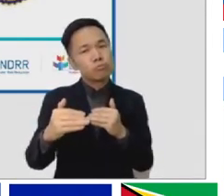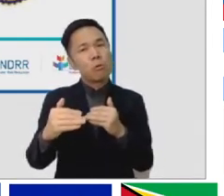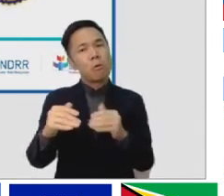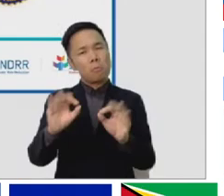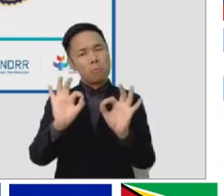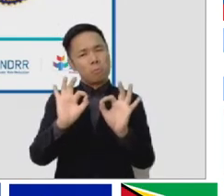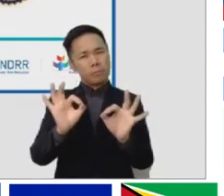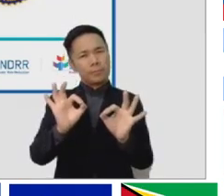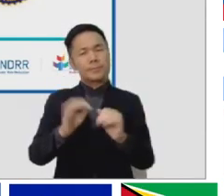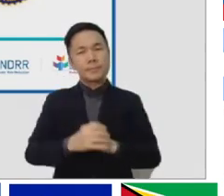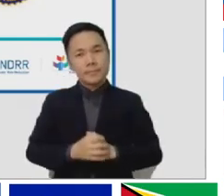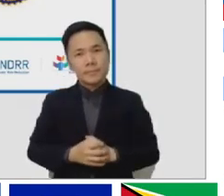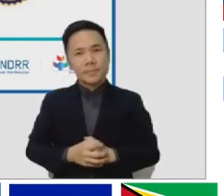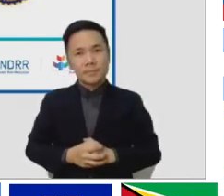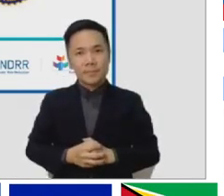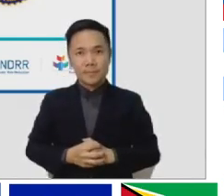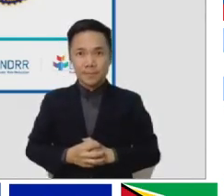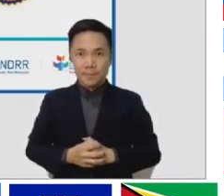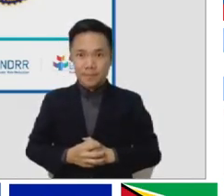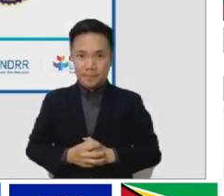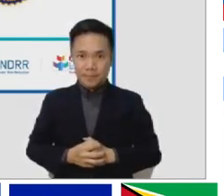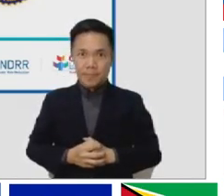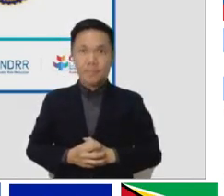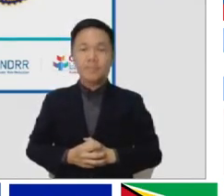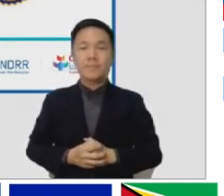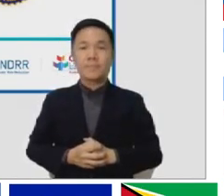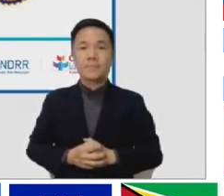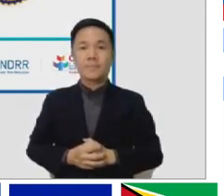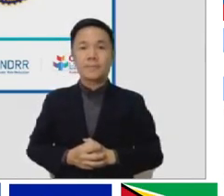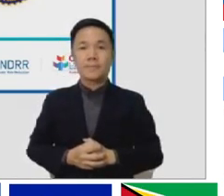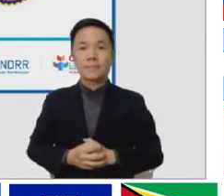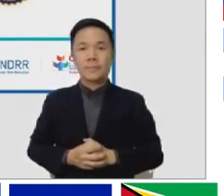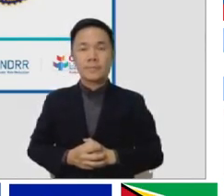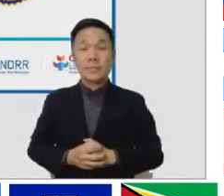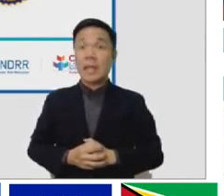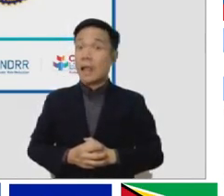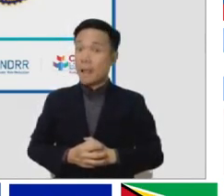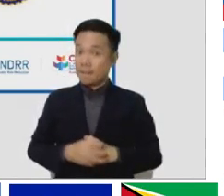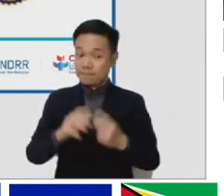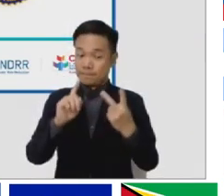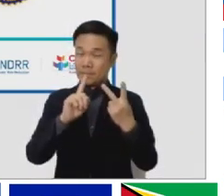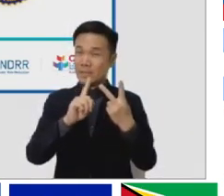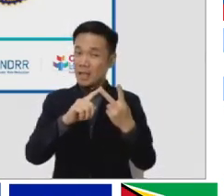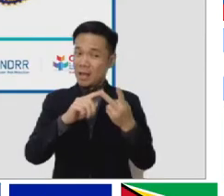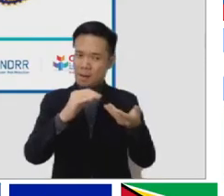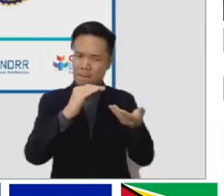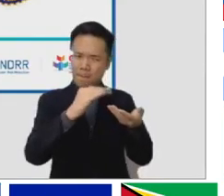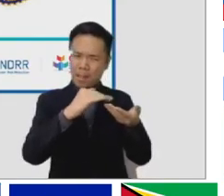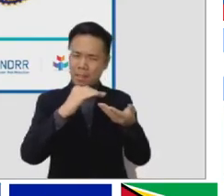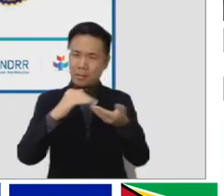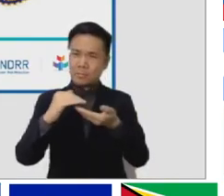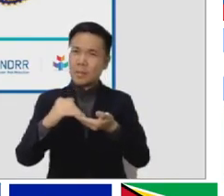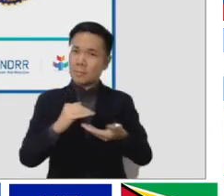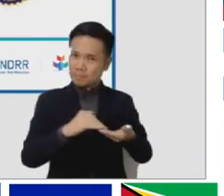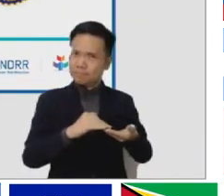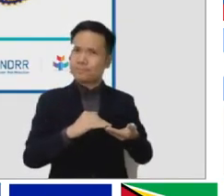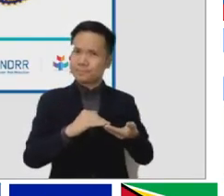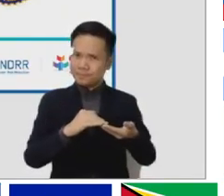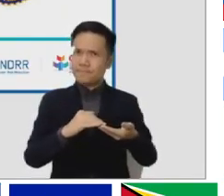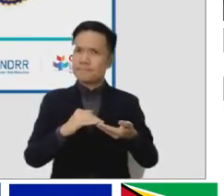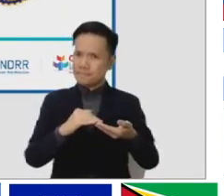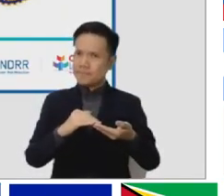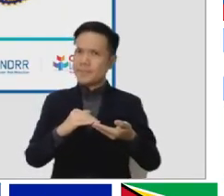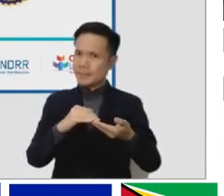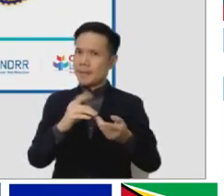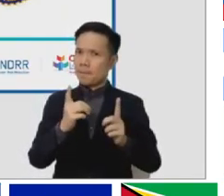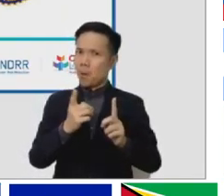also recognize the importance of partnerships. This was a loud message from 2020. And working